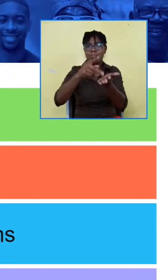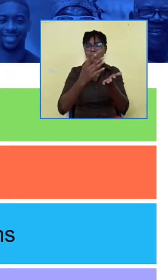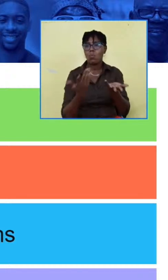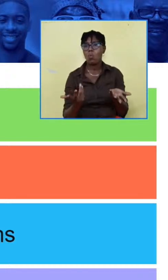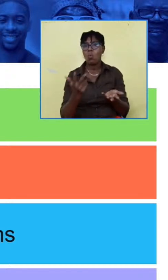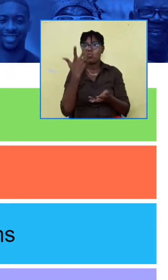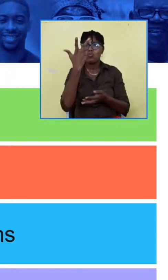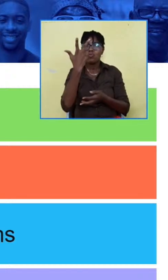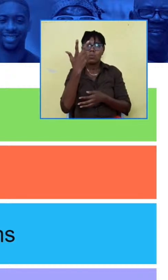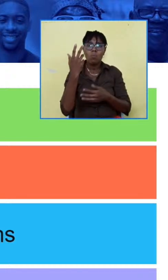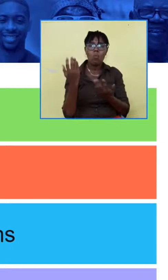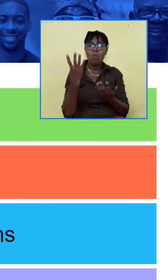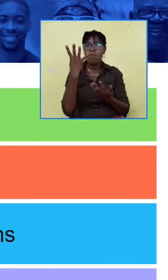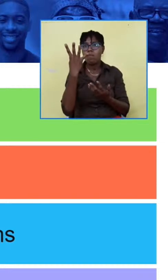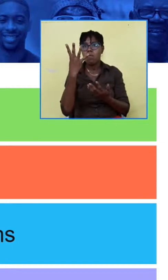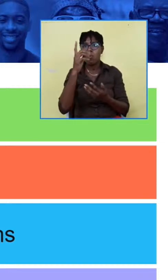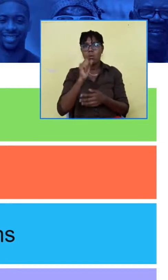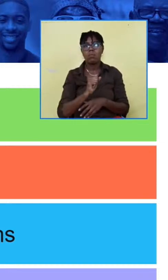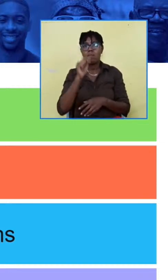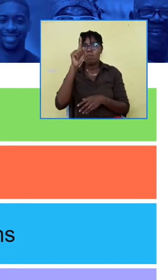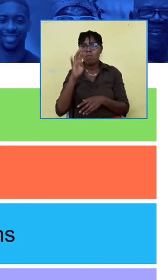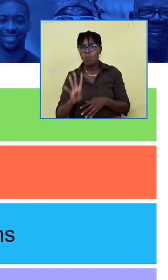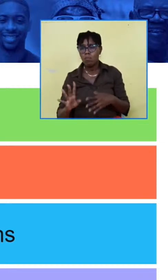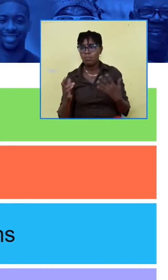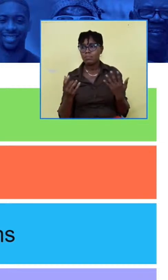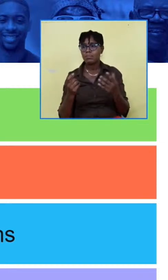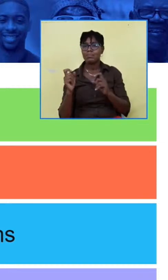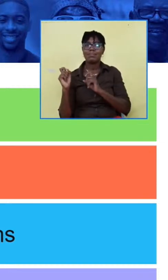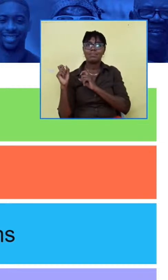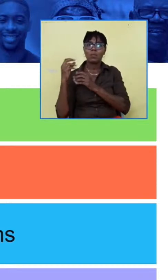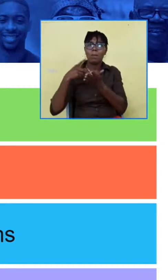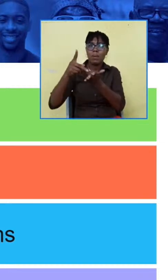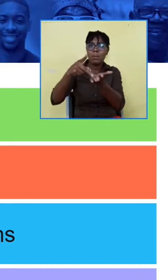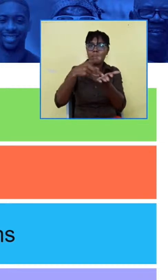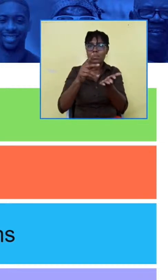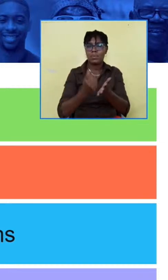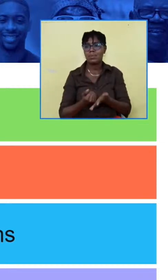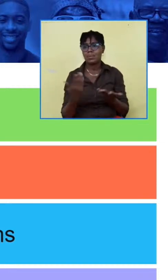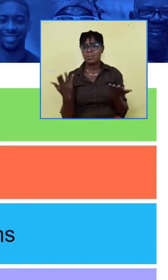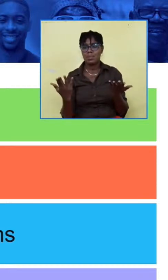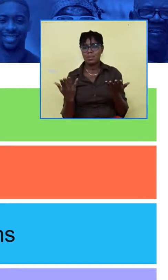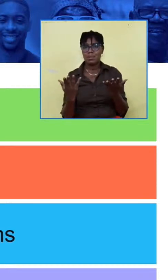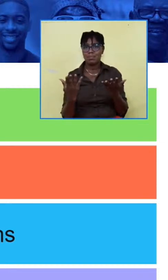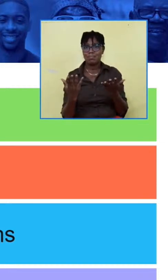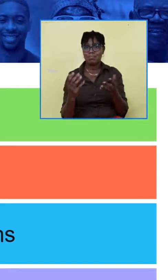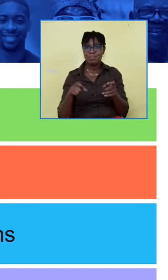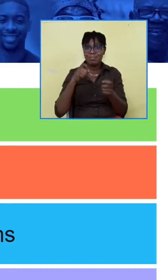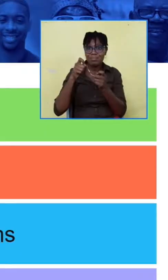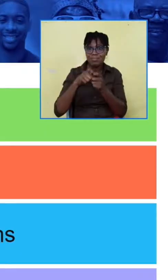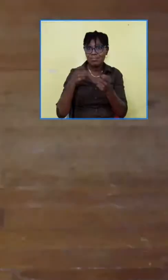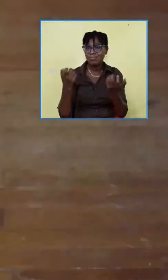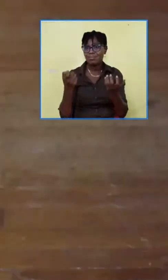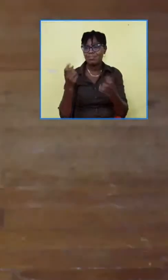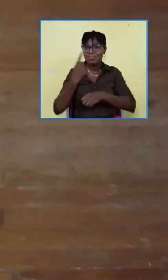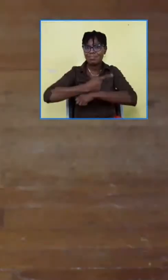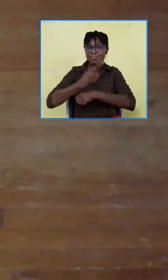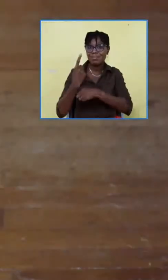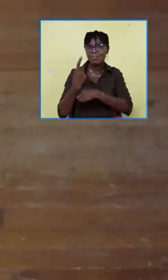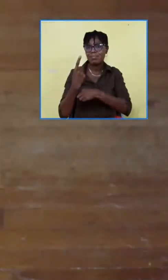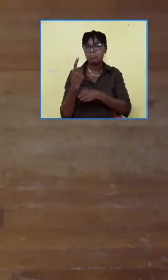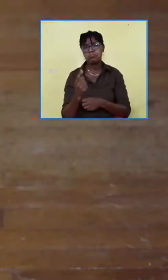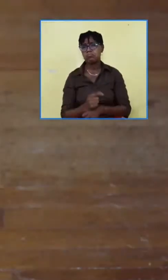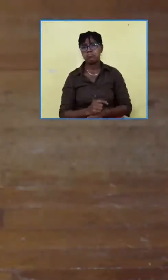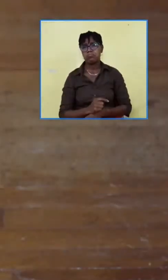quarters, and so on. So no forms, no set date, no specific amount. They have good funds today,